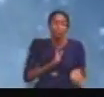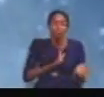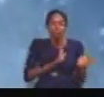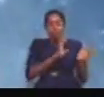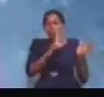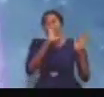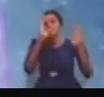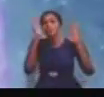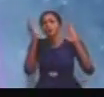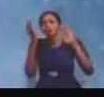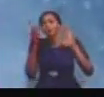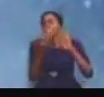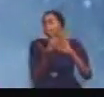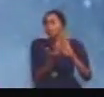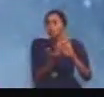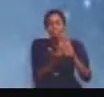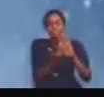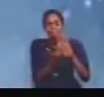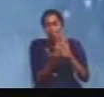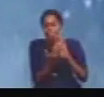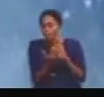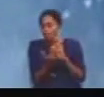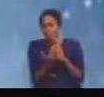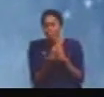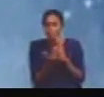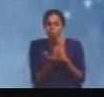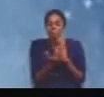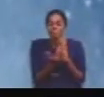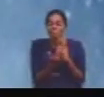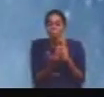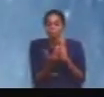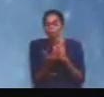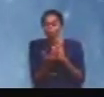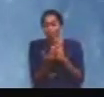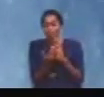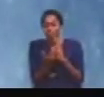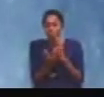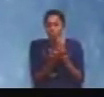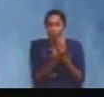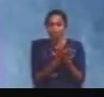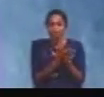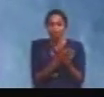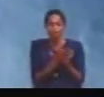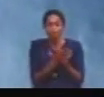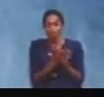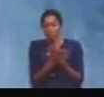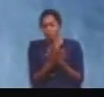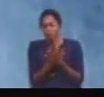hope. Your presence